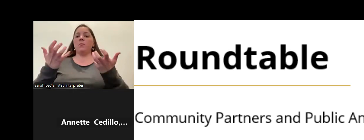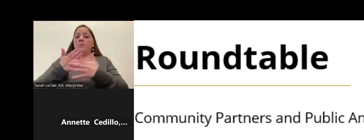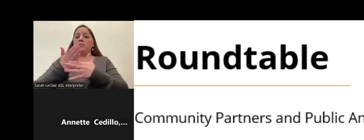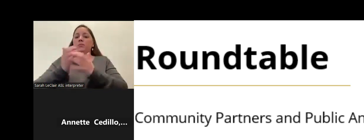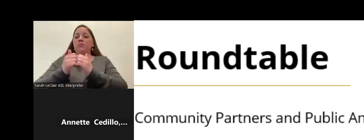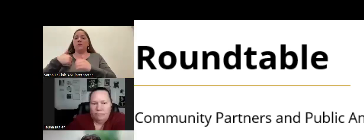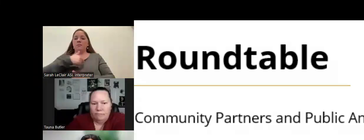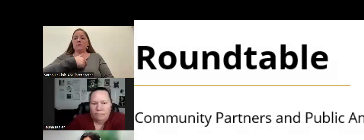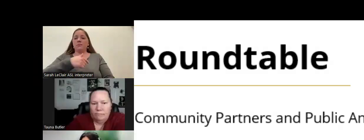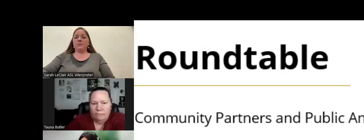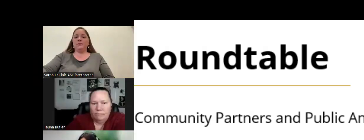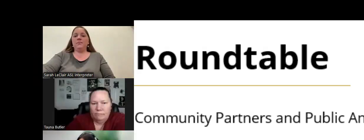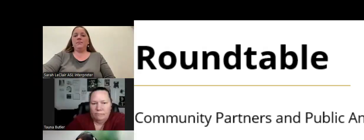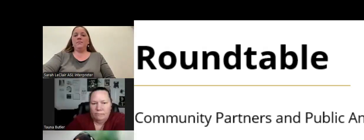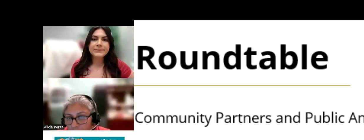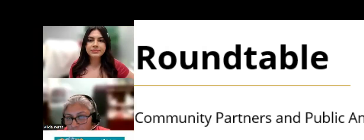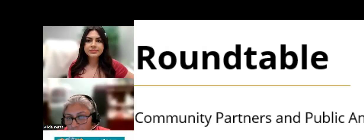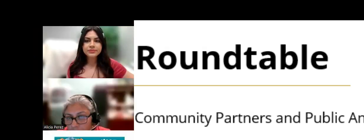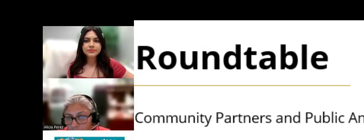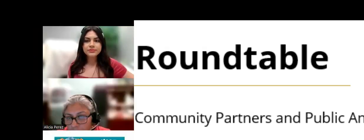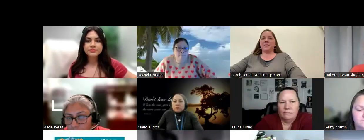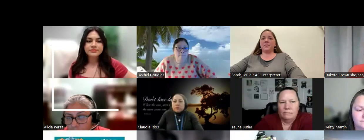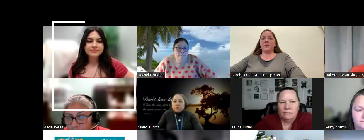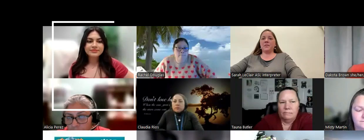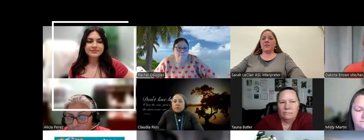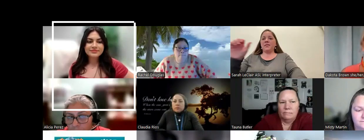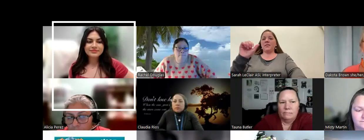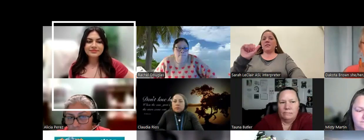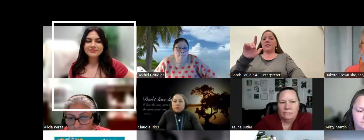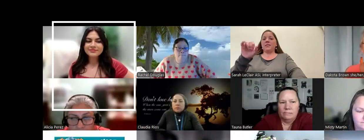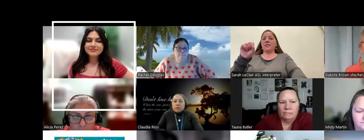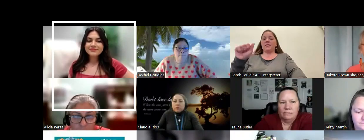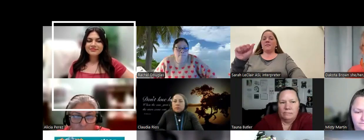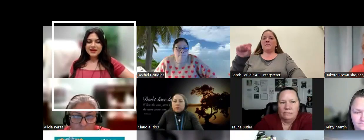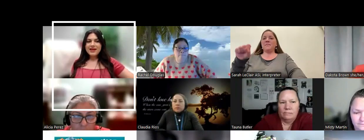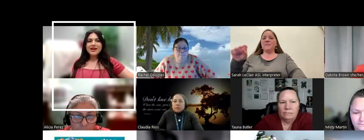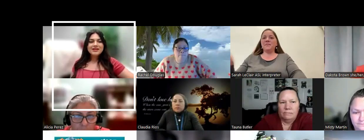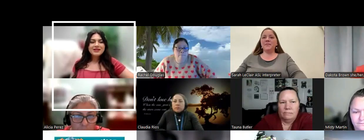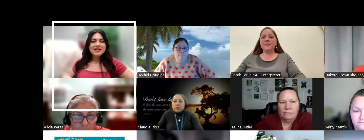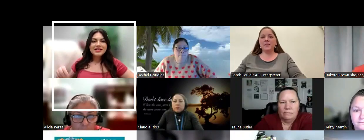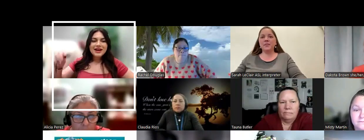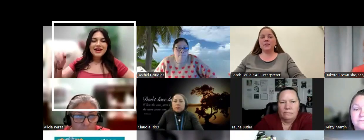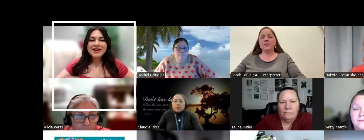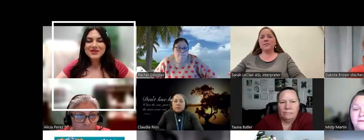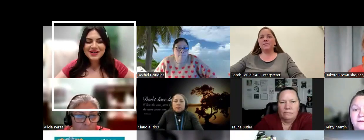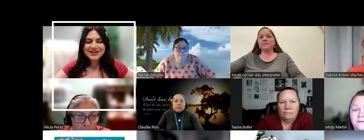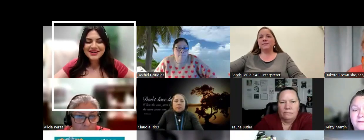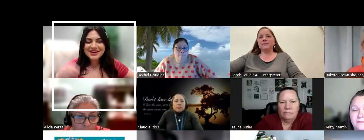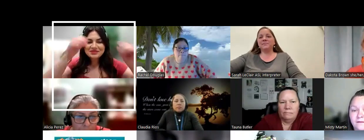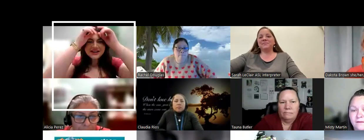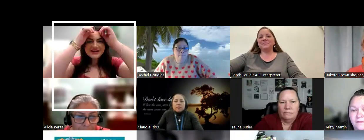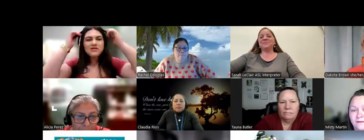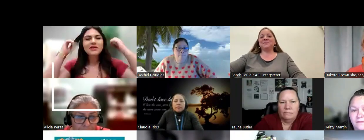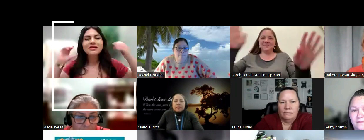of us? What's going on? Oh, Alyssa. Yes. I see your hand. Hi,